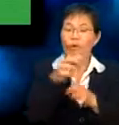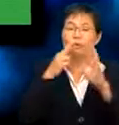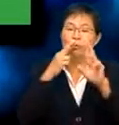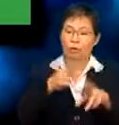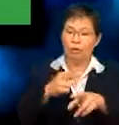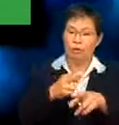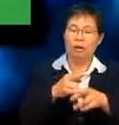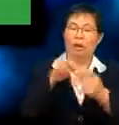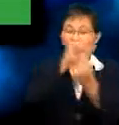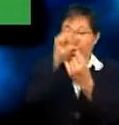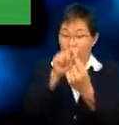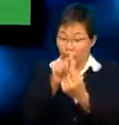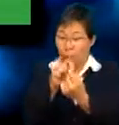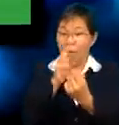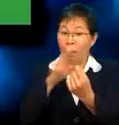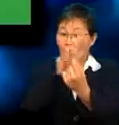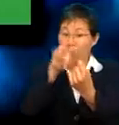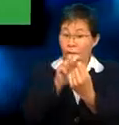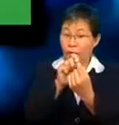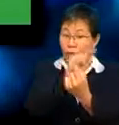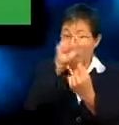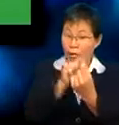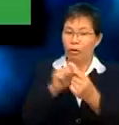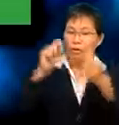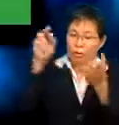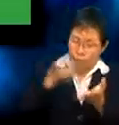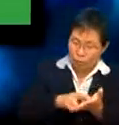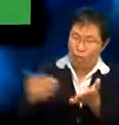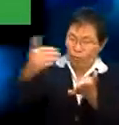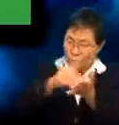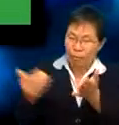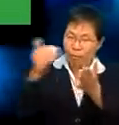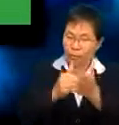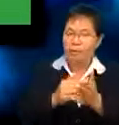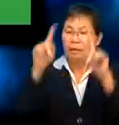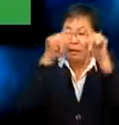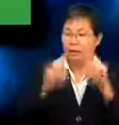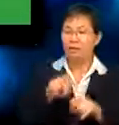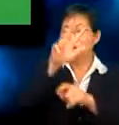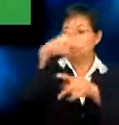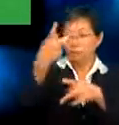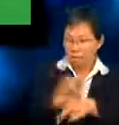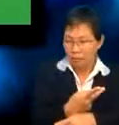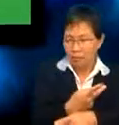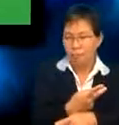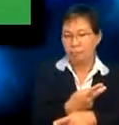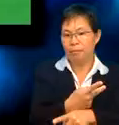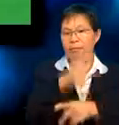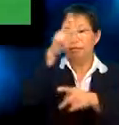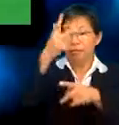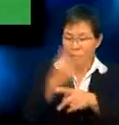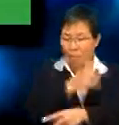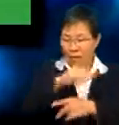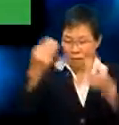are accurate, you have to repeat the test at least 3 times and calculate